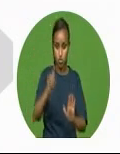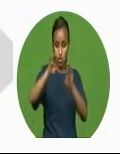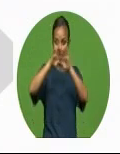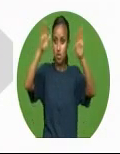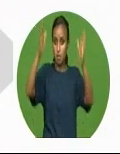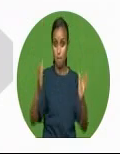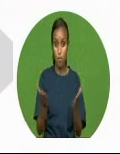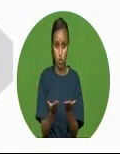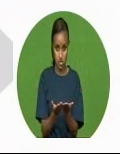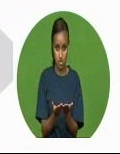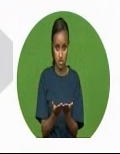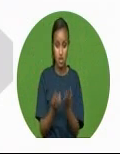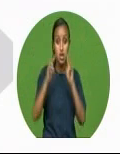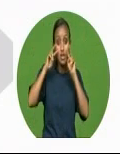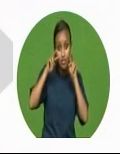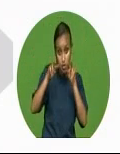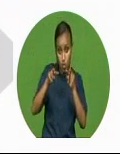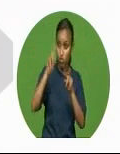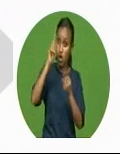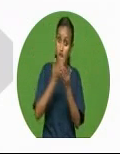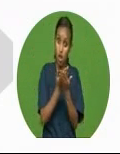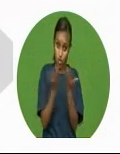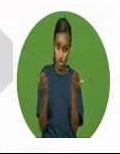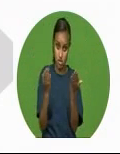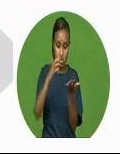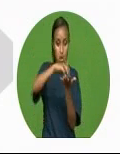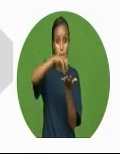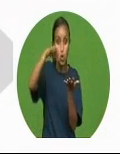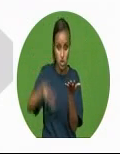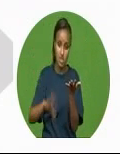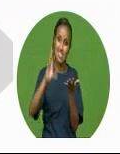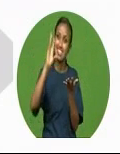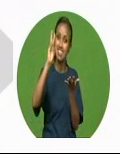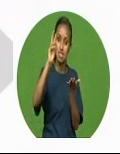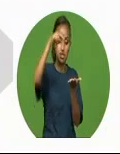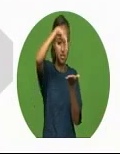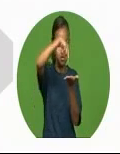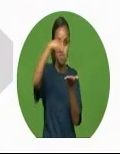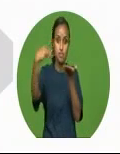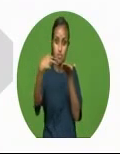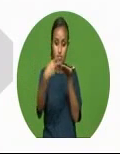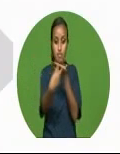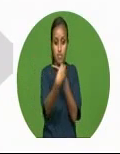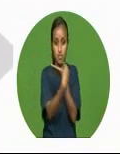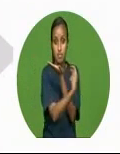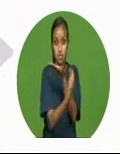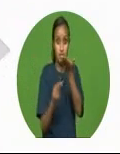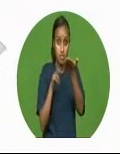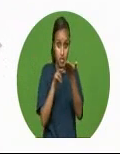box. The views of an object projected on the faces of the glass box are